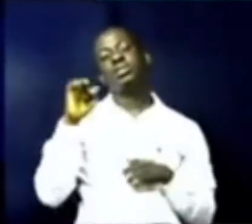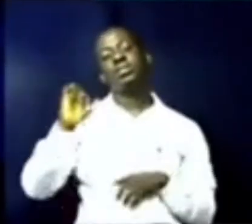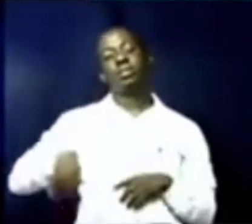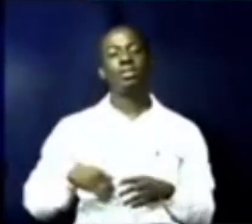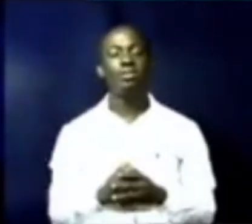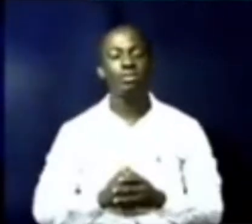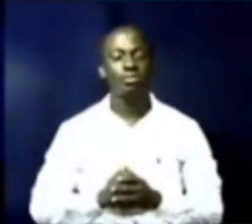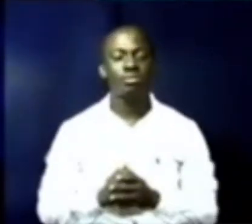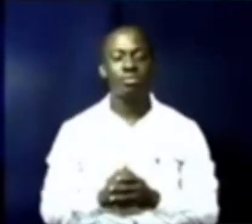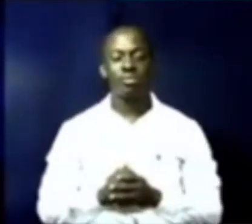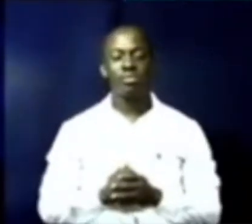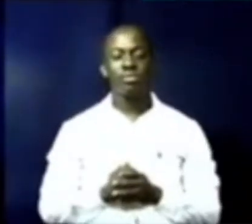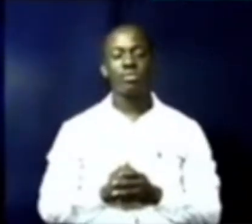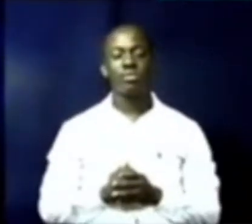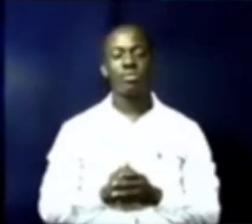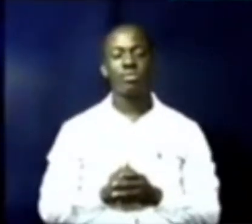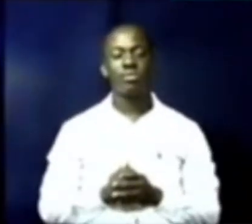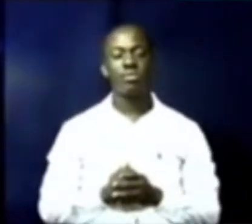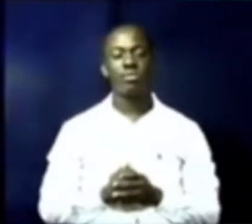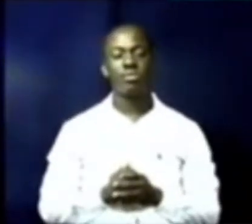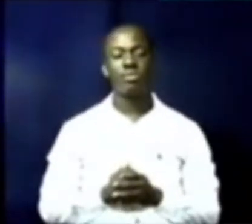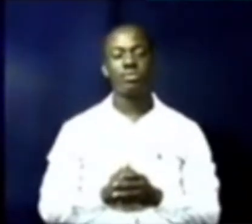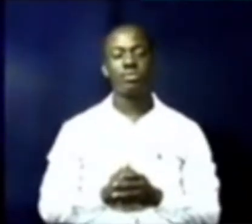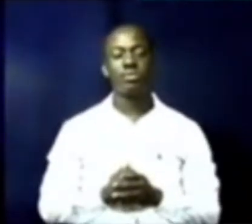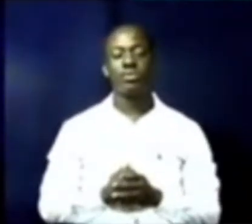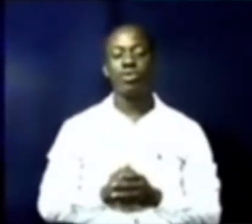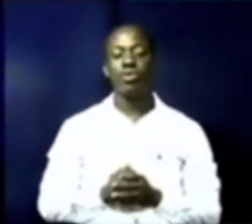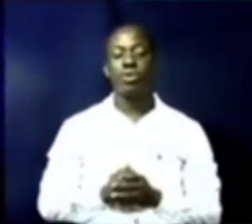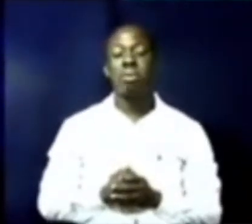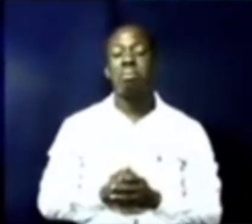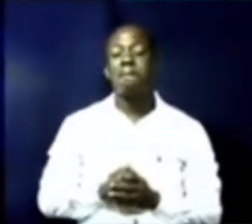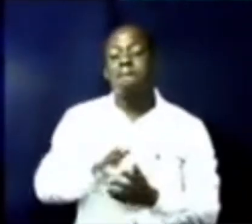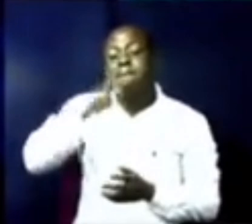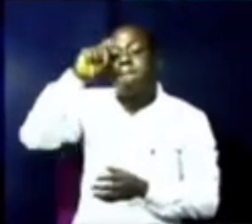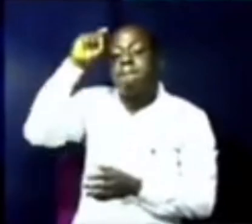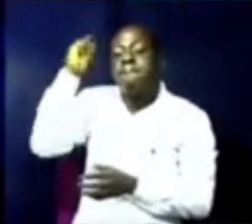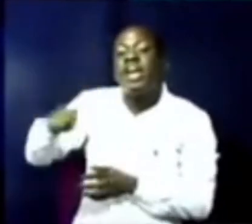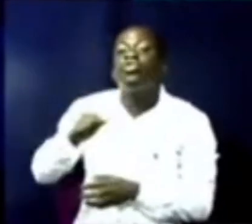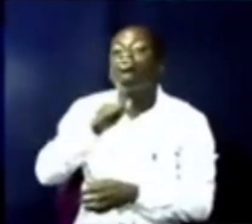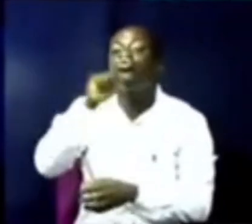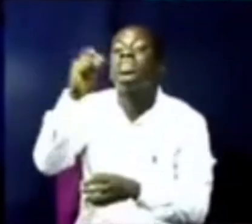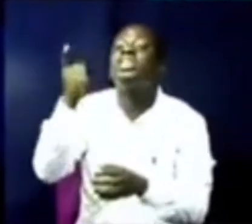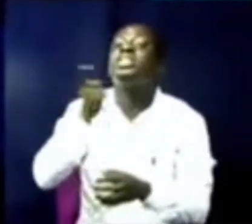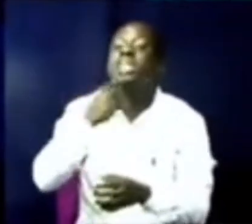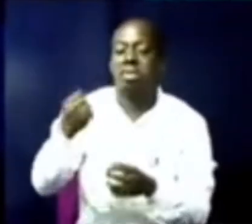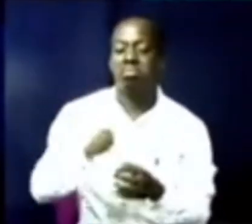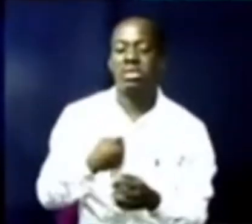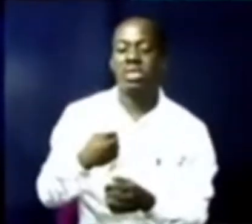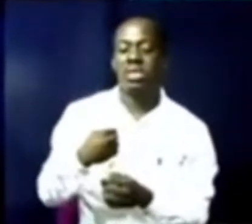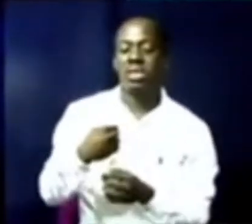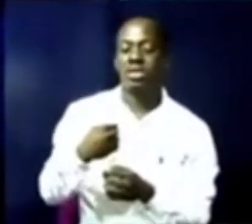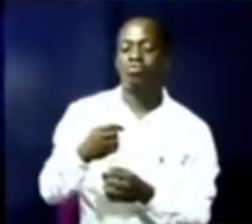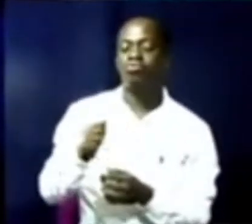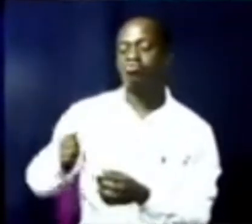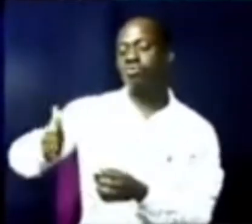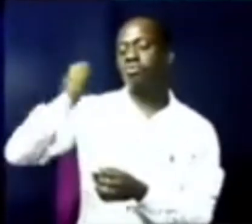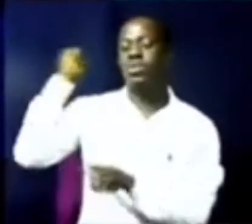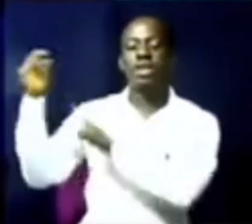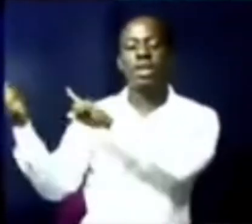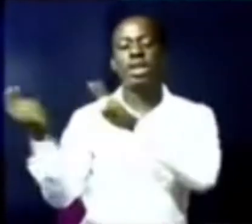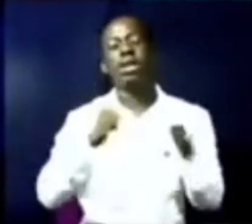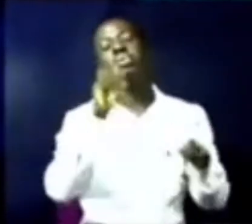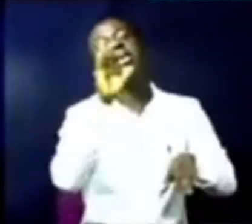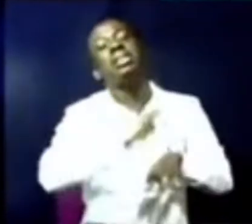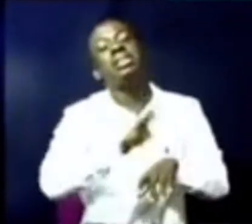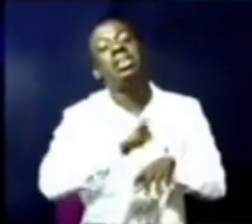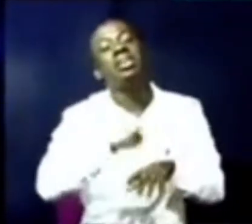There's no need to stay home because you don't have money for offering and all that. It doesn't, no. You present yourself. All of us